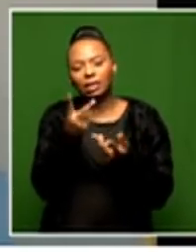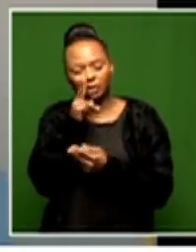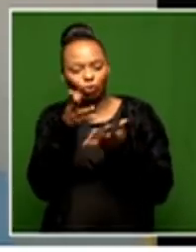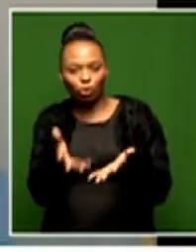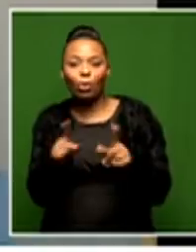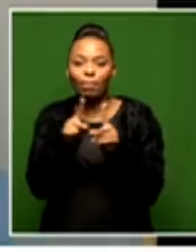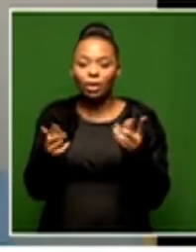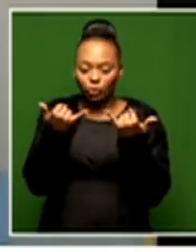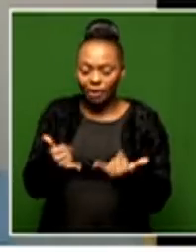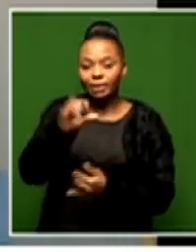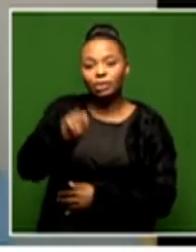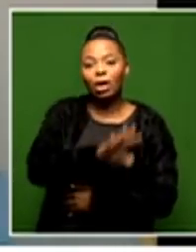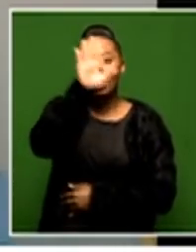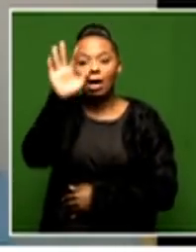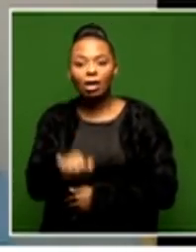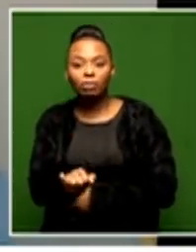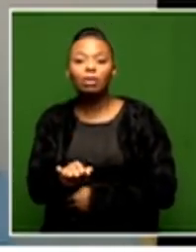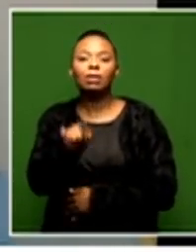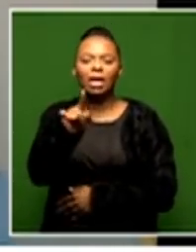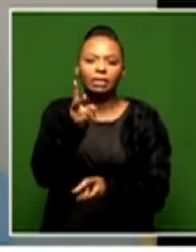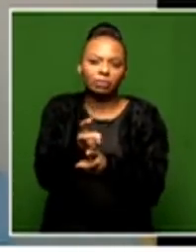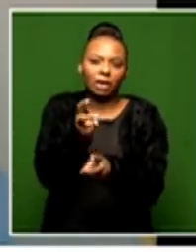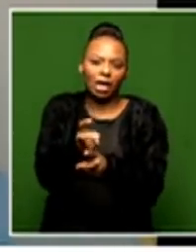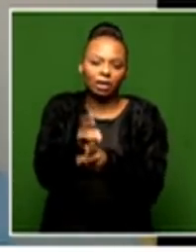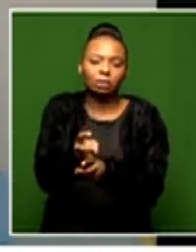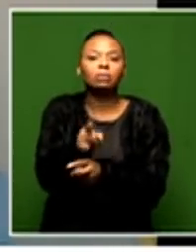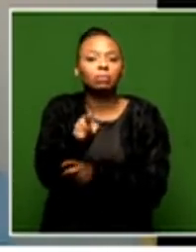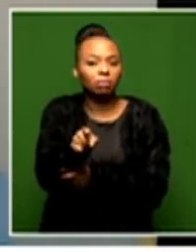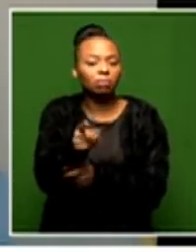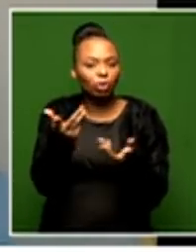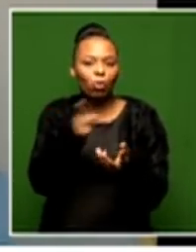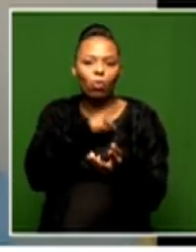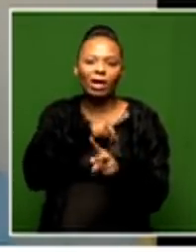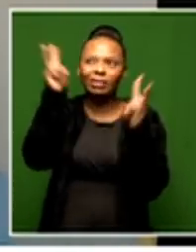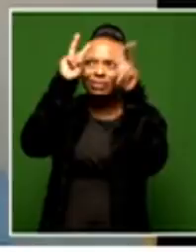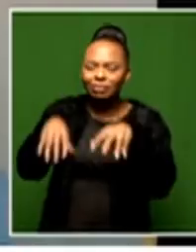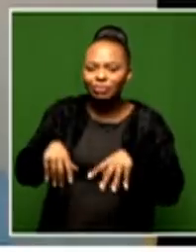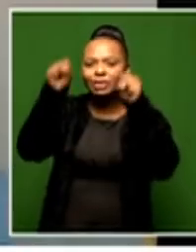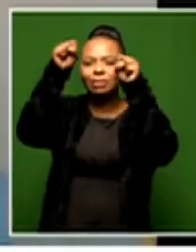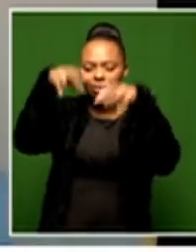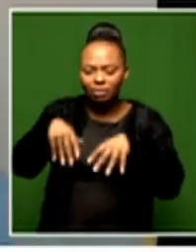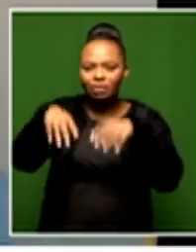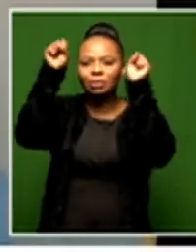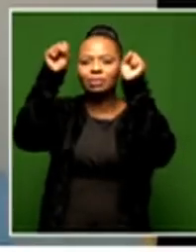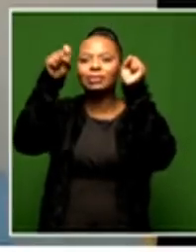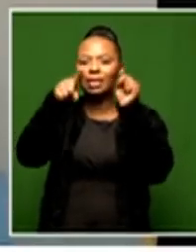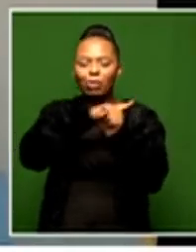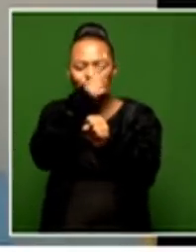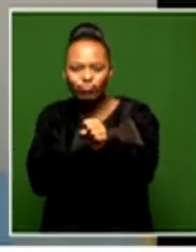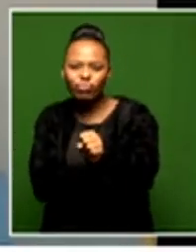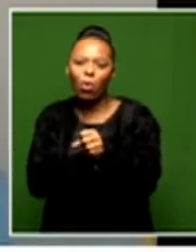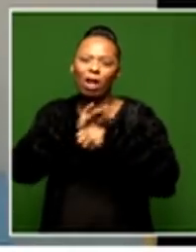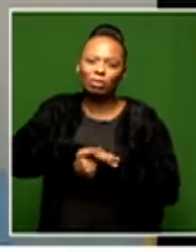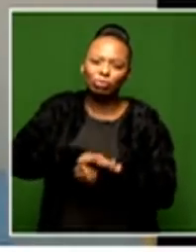today in South Africa, that's actually extremely difficult. The load shedding and the capacity problems that